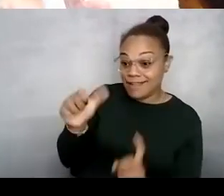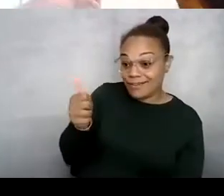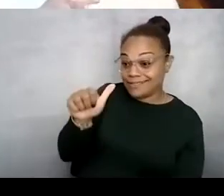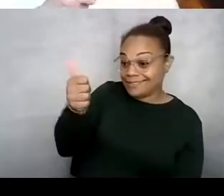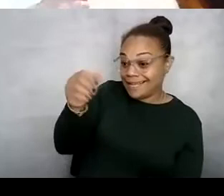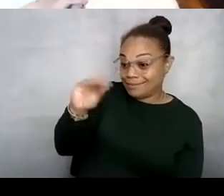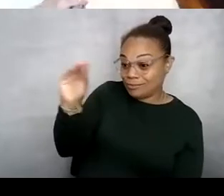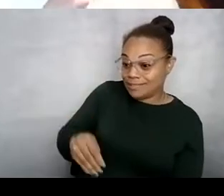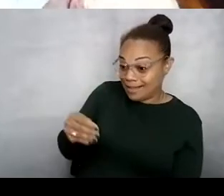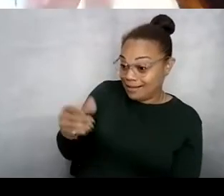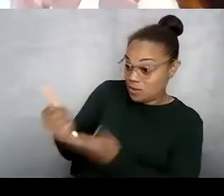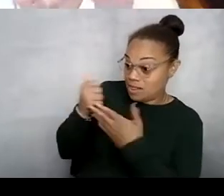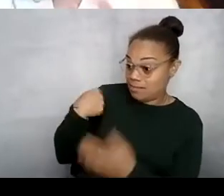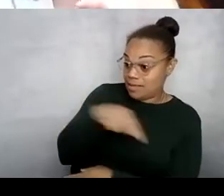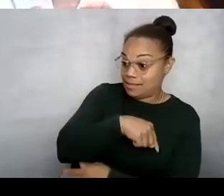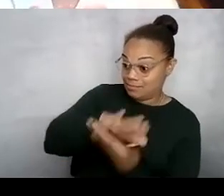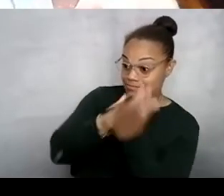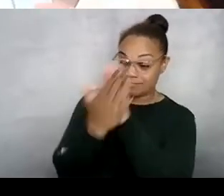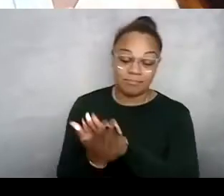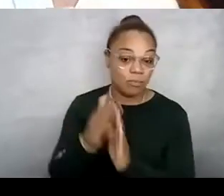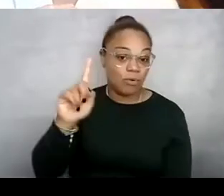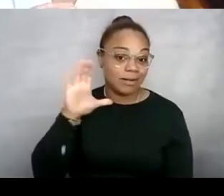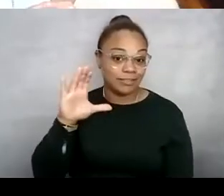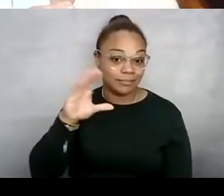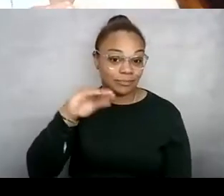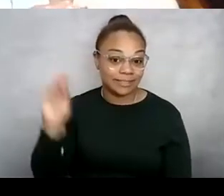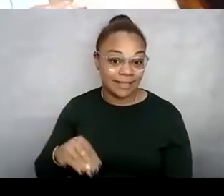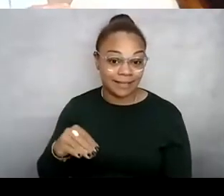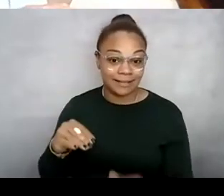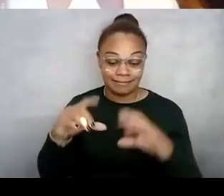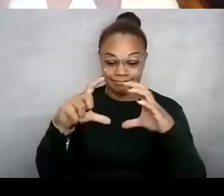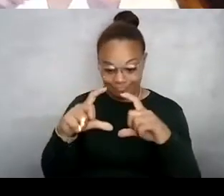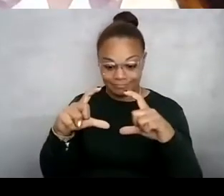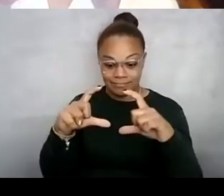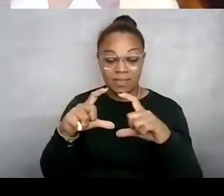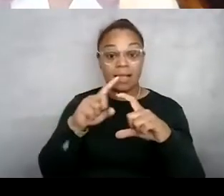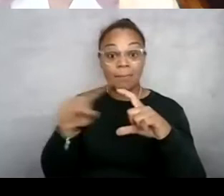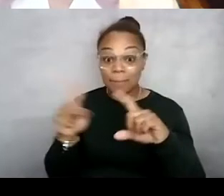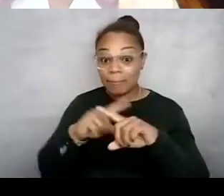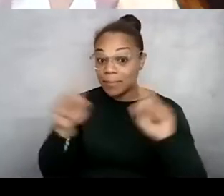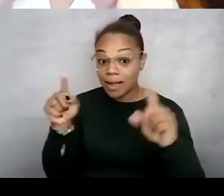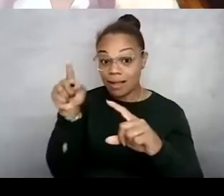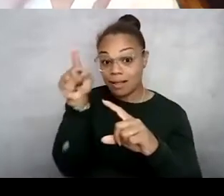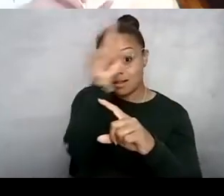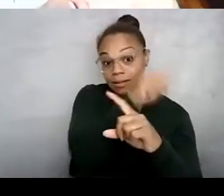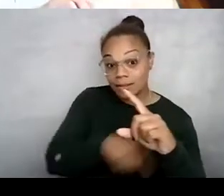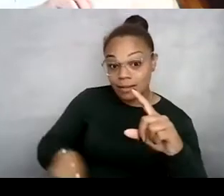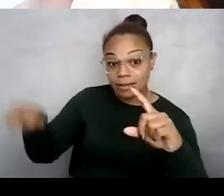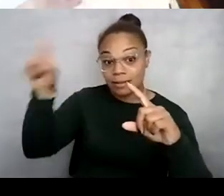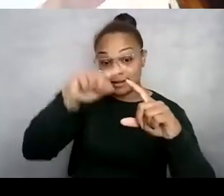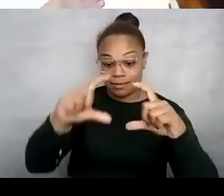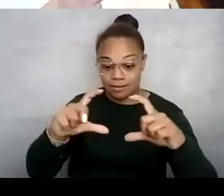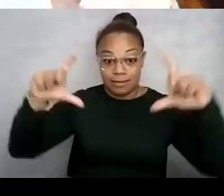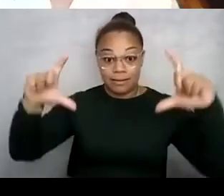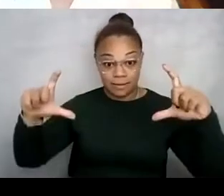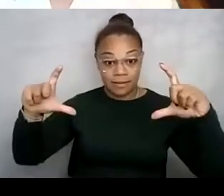Around us is a circle of people who may not be strong